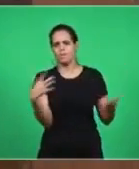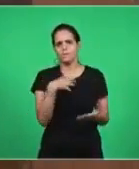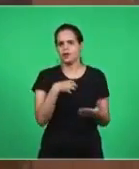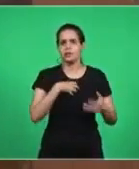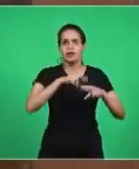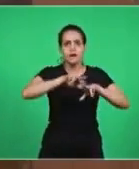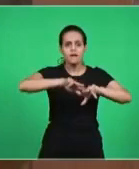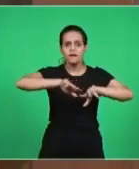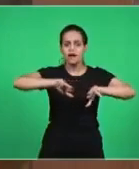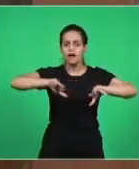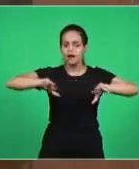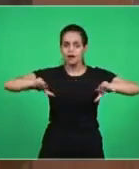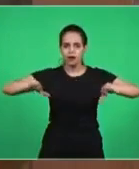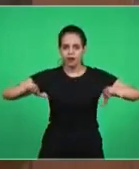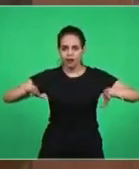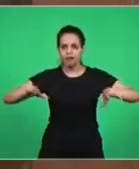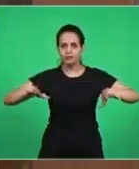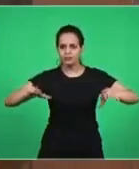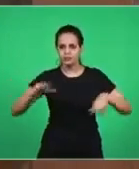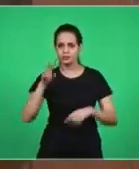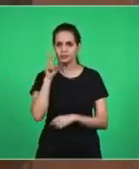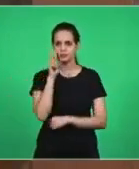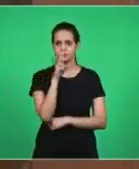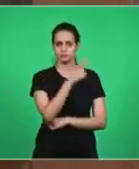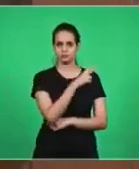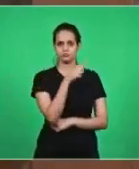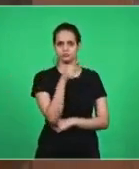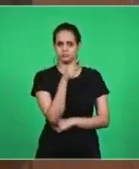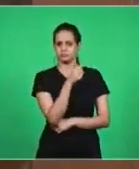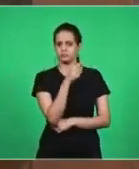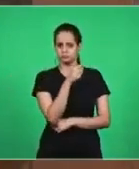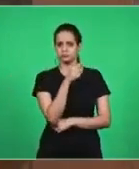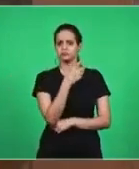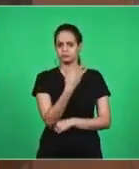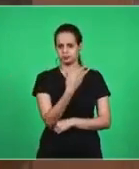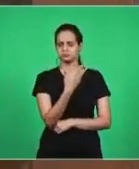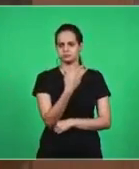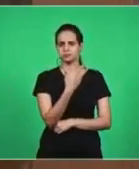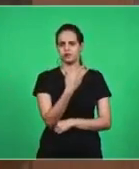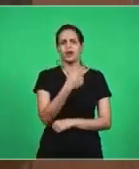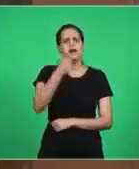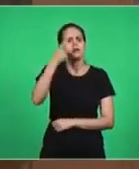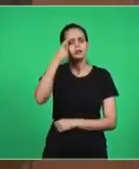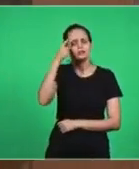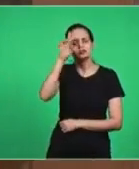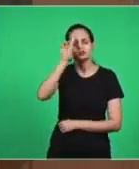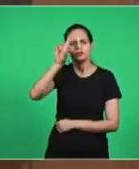other newspapers. Just like to hide this ugly face there.